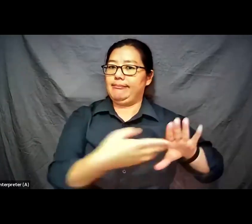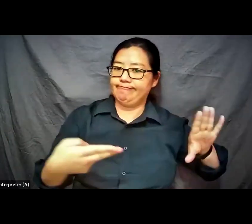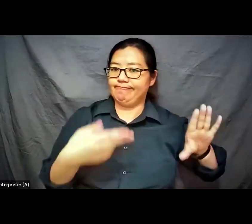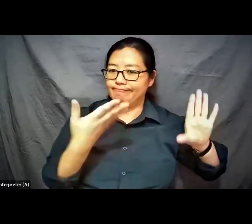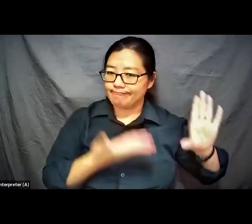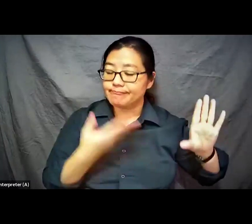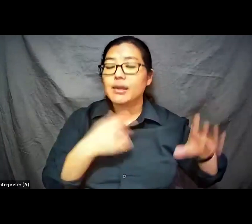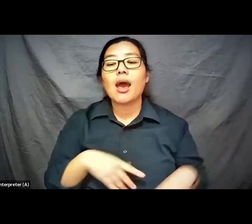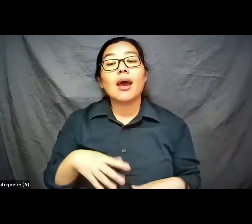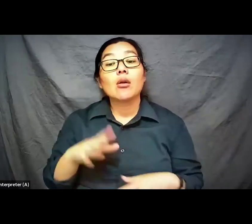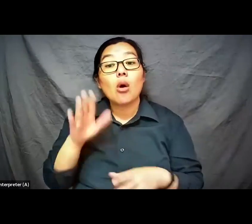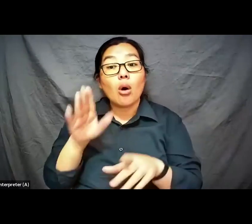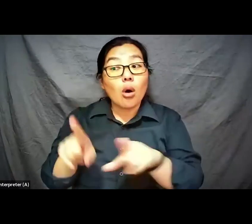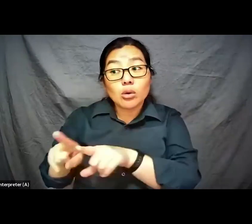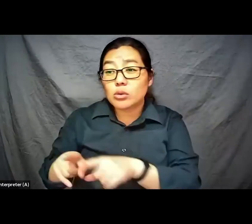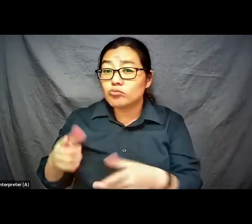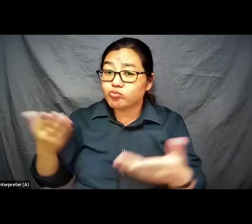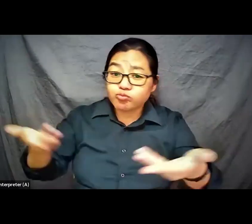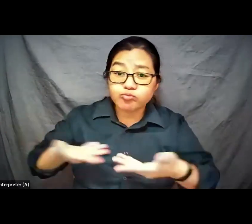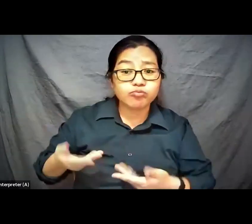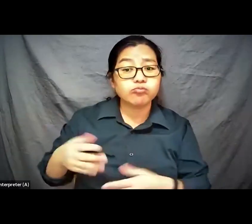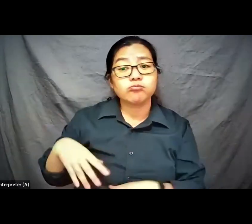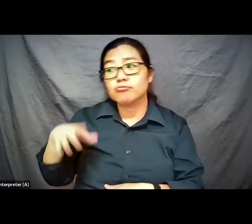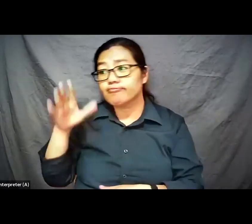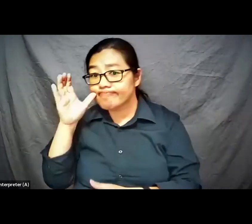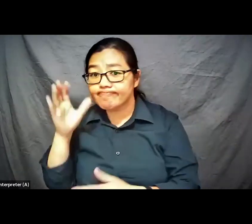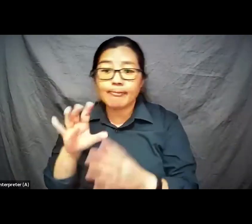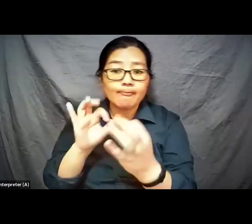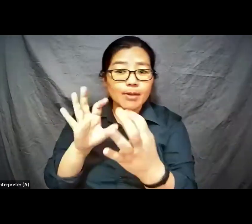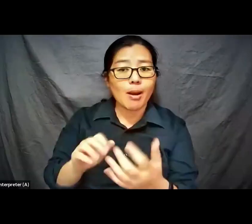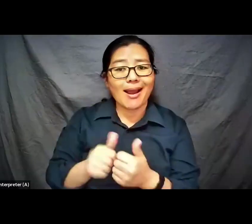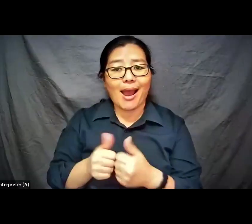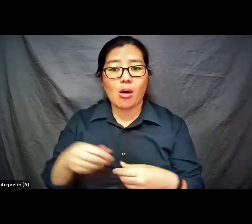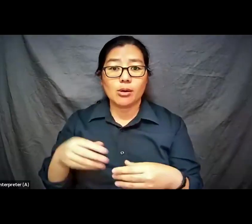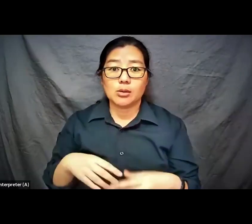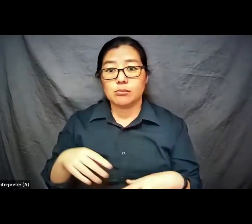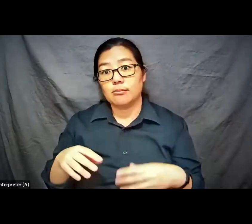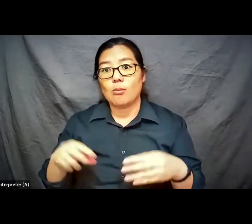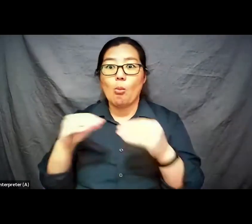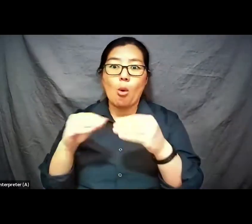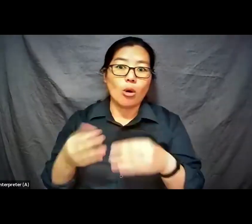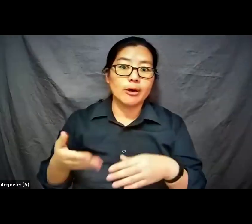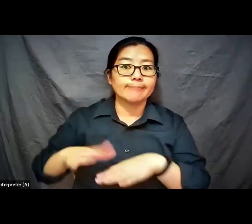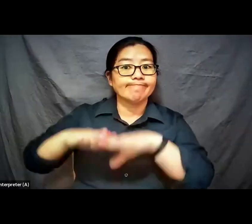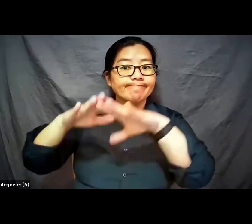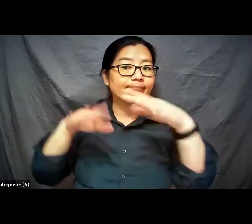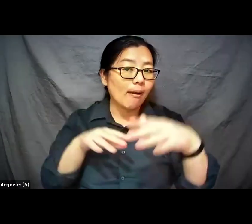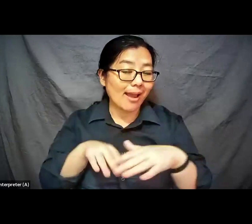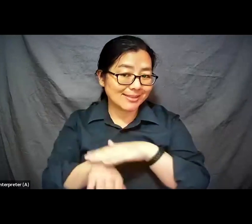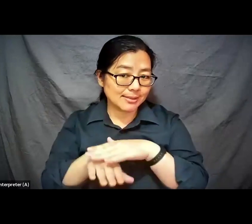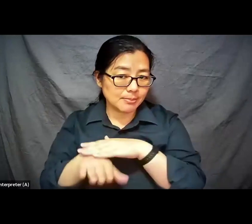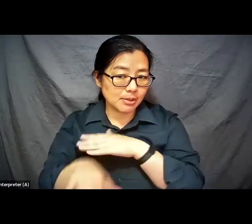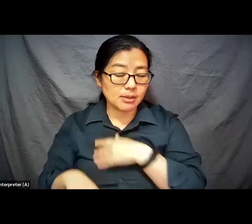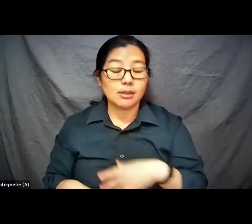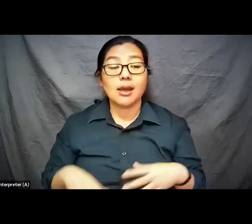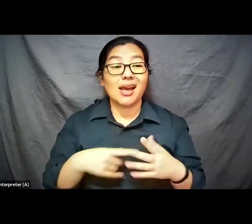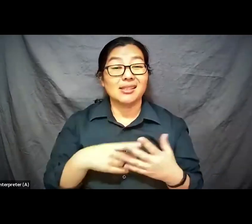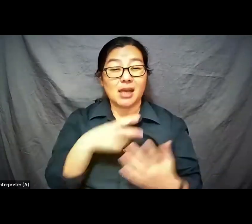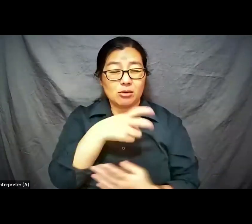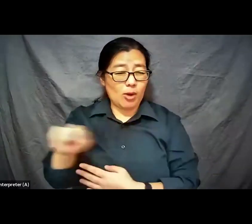to hear feedback on how I can continue to make things more accessible, especially as I move beyond spoken and